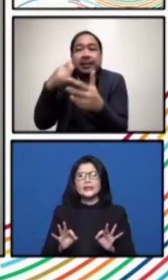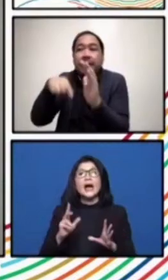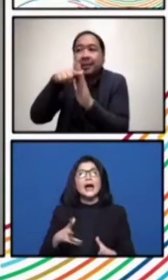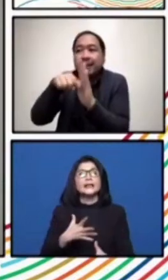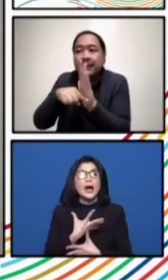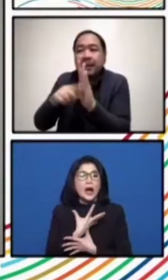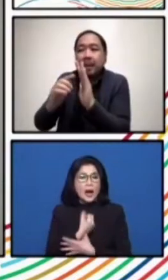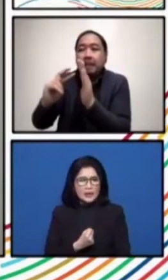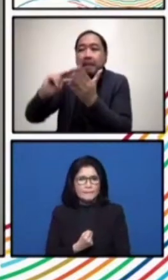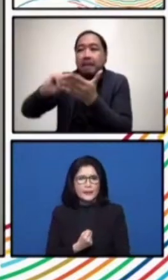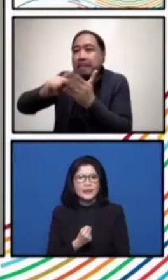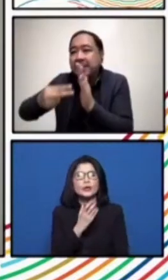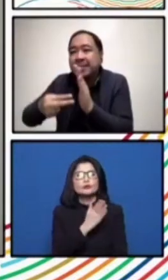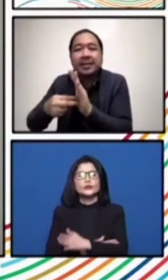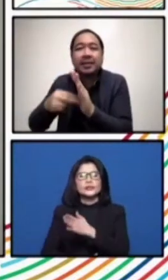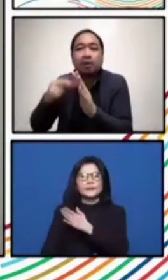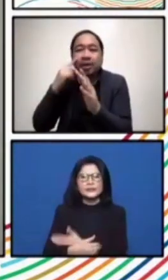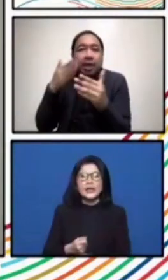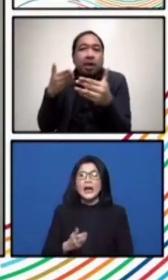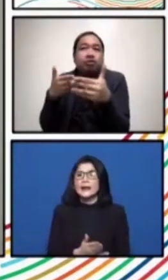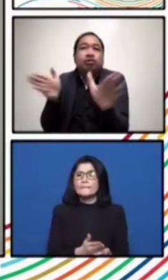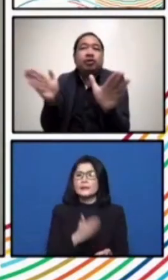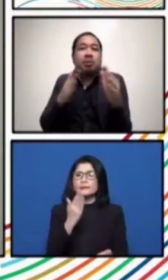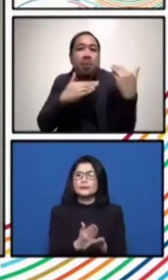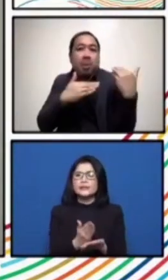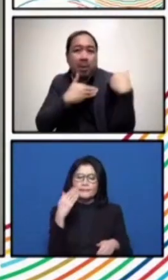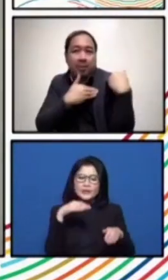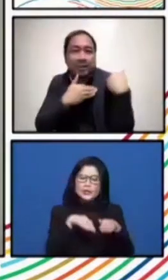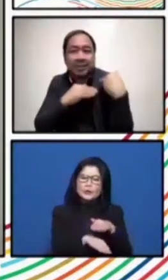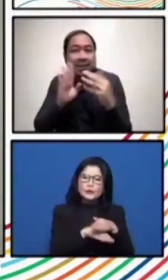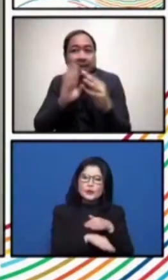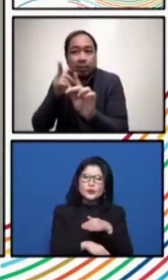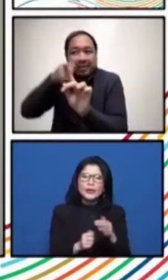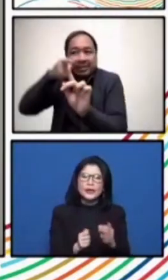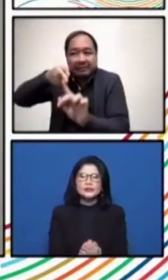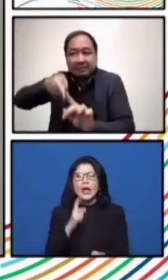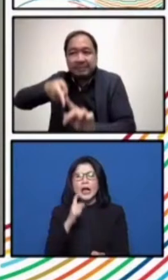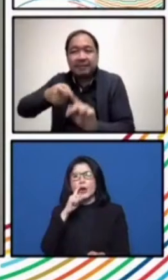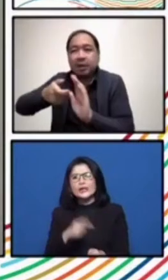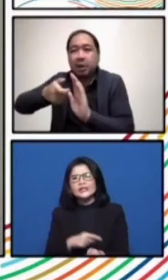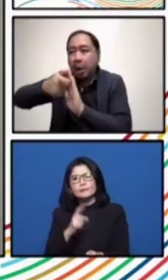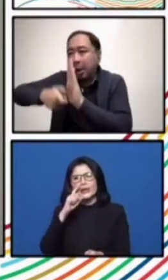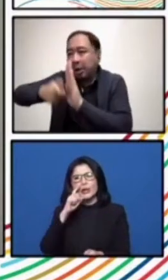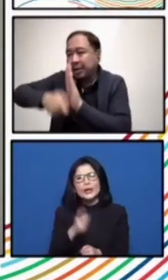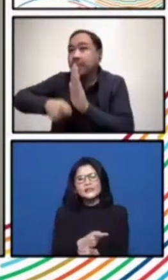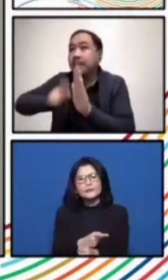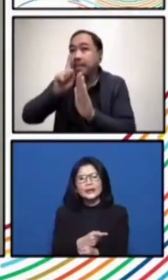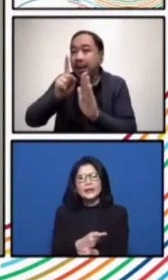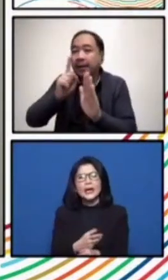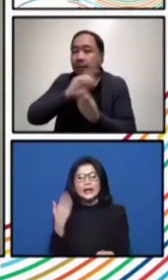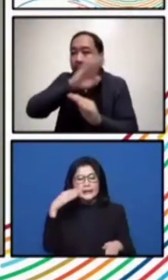principles and the General Obligations uh not just sort of specific aspects or articles